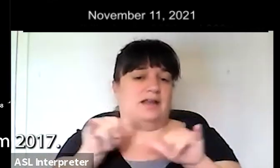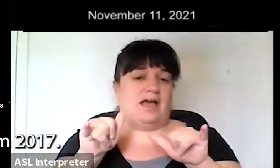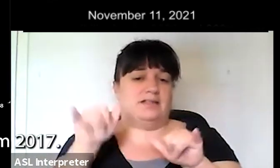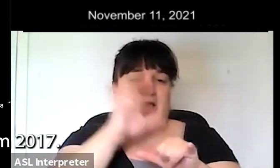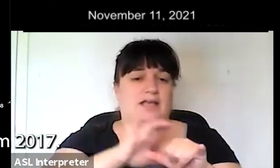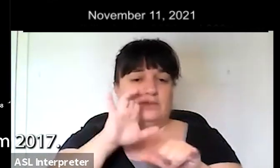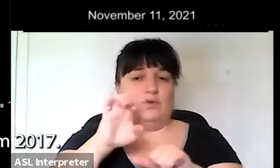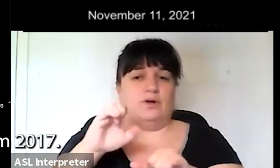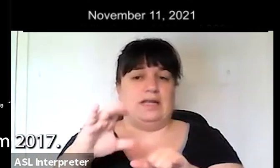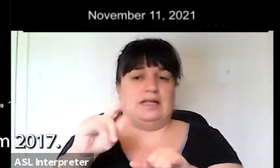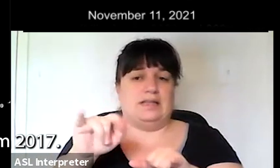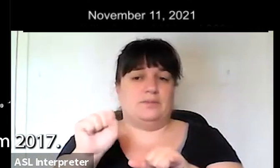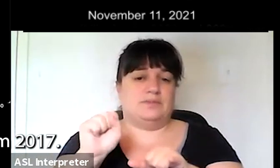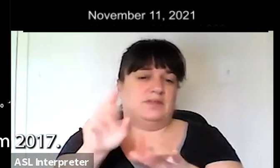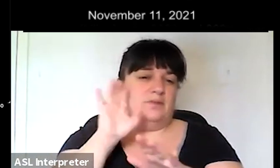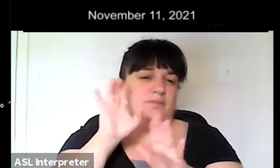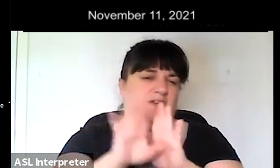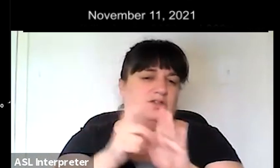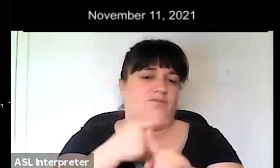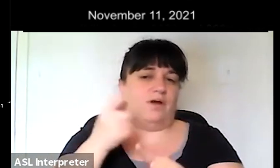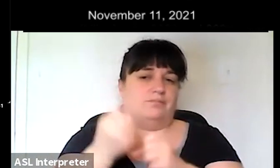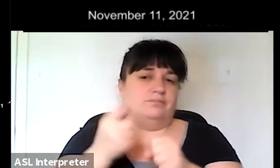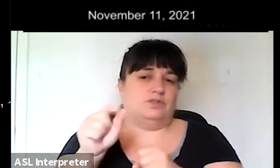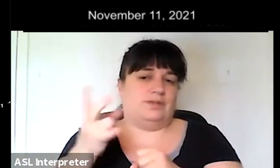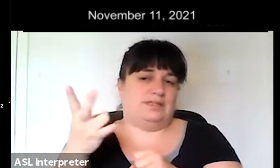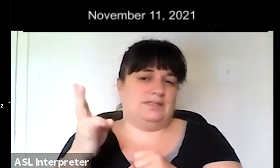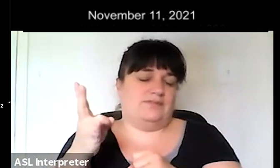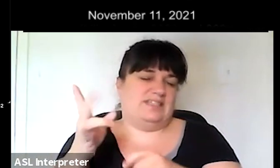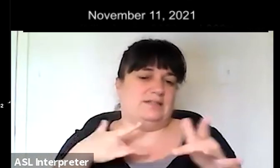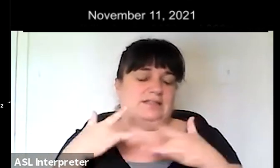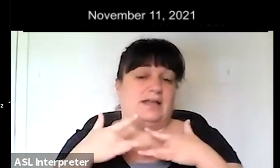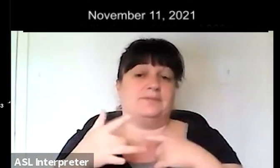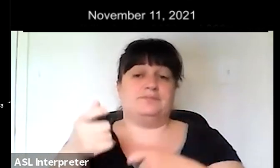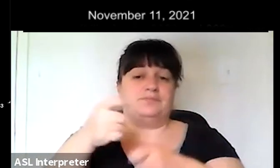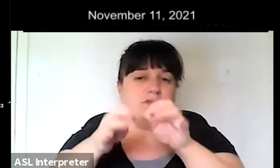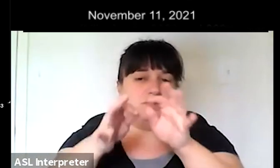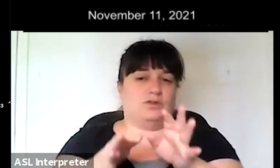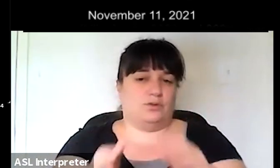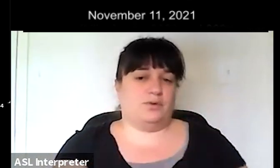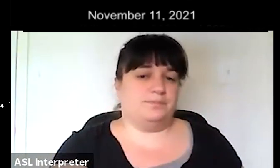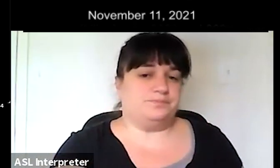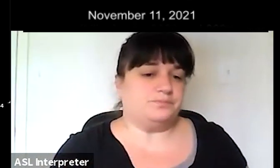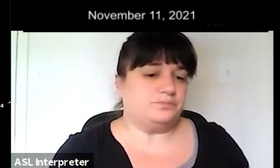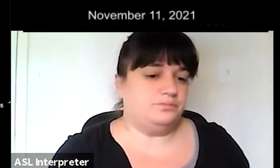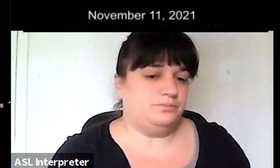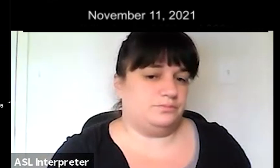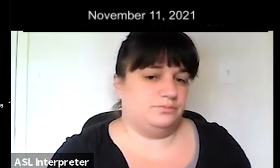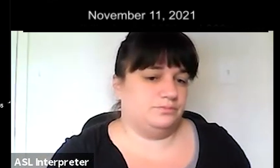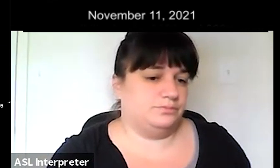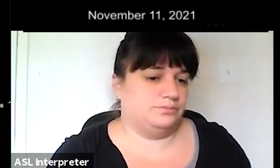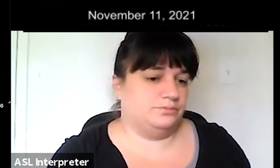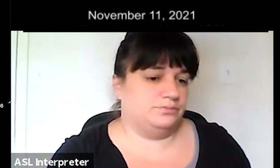eclipse. And these 2 pictures are back from 2017. So it was very exciting leading up to August.